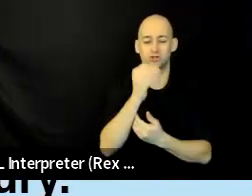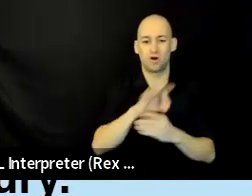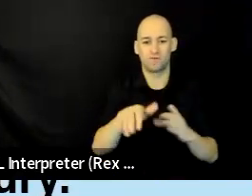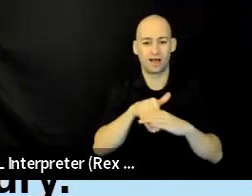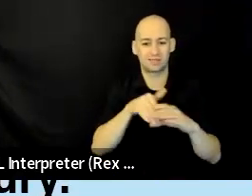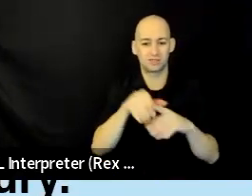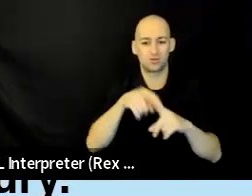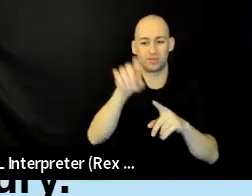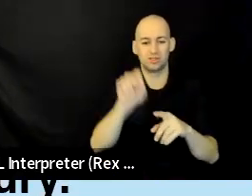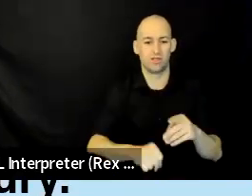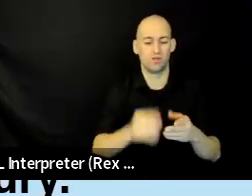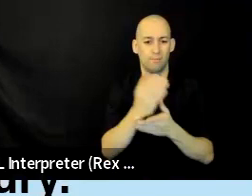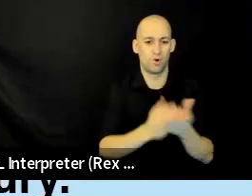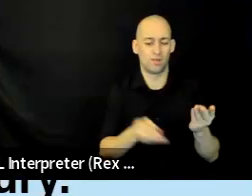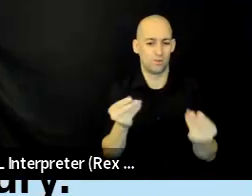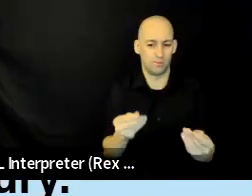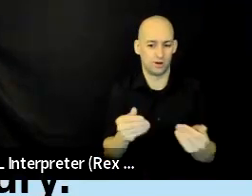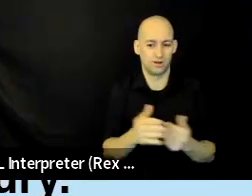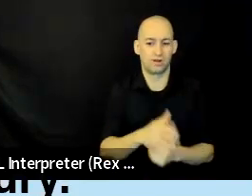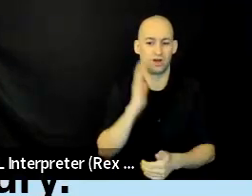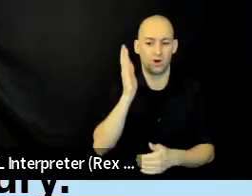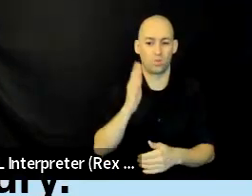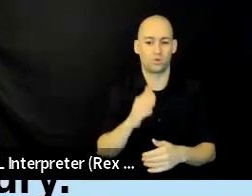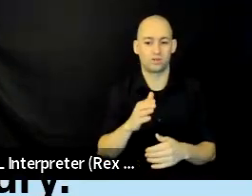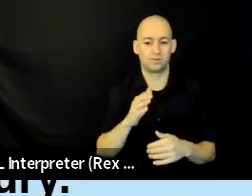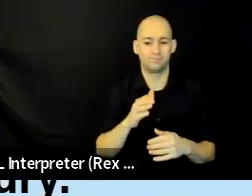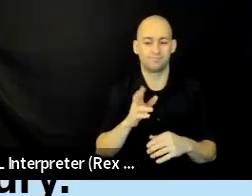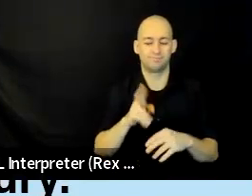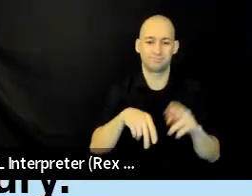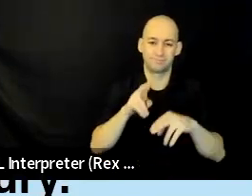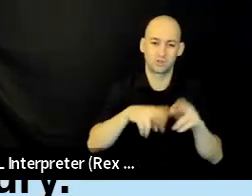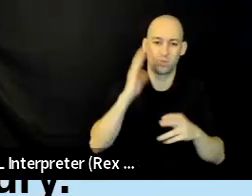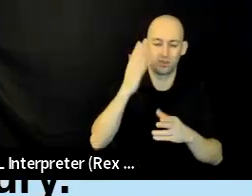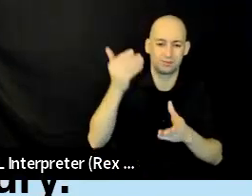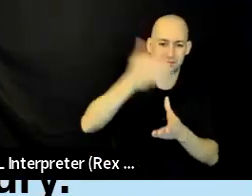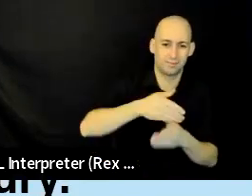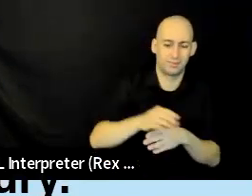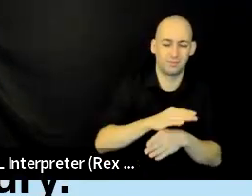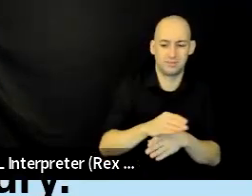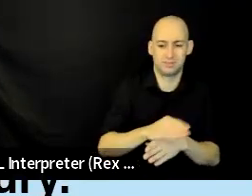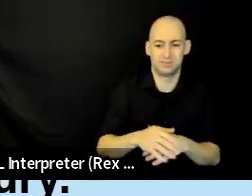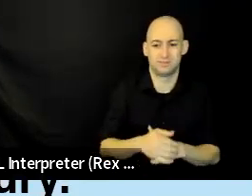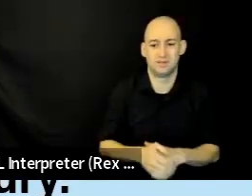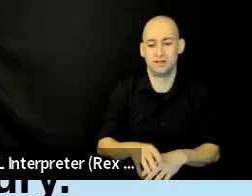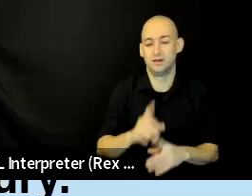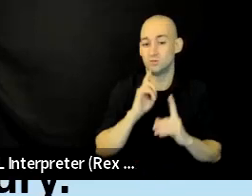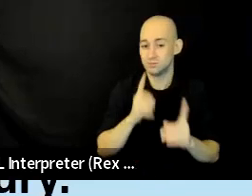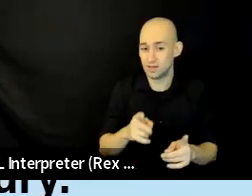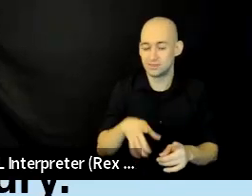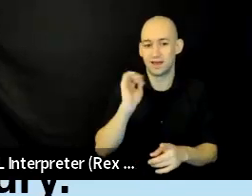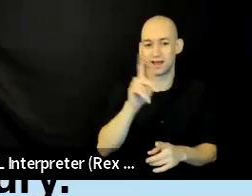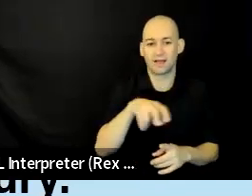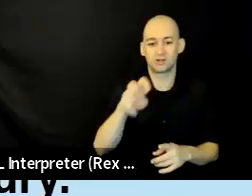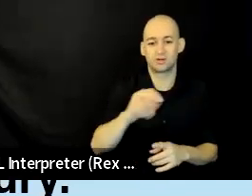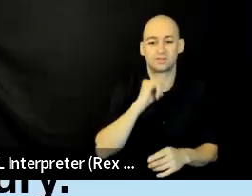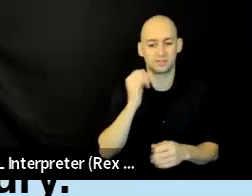Stage construction will impact business. Department's response: Caltrans has been forthright in sharing project design